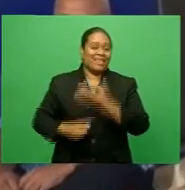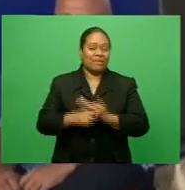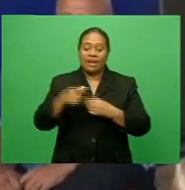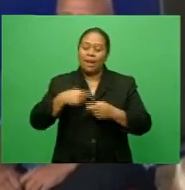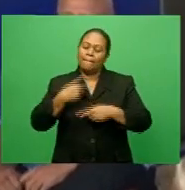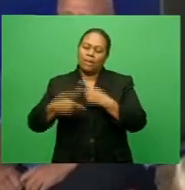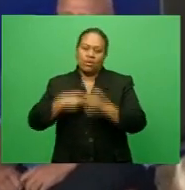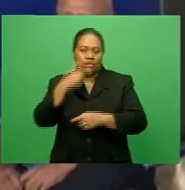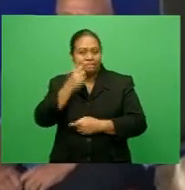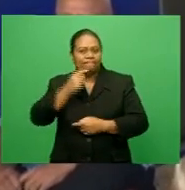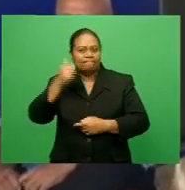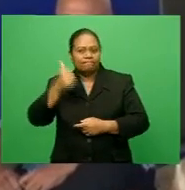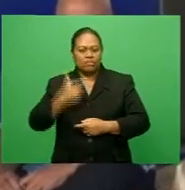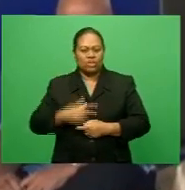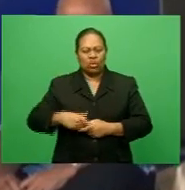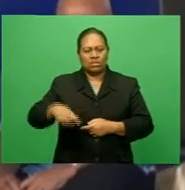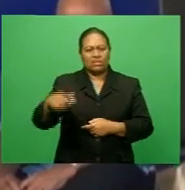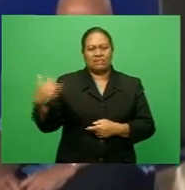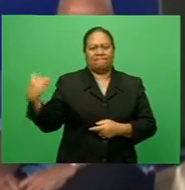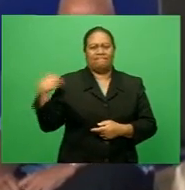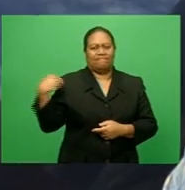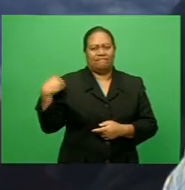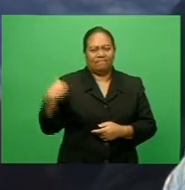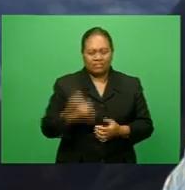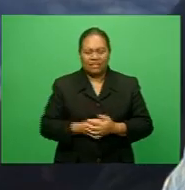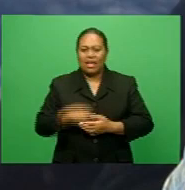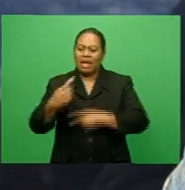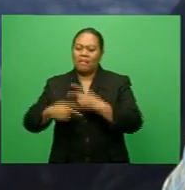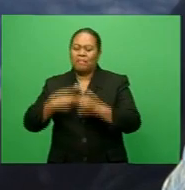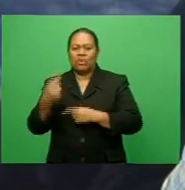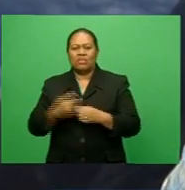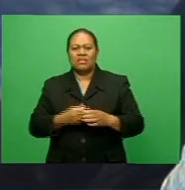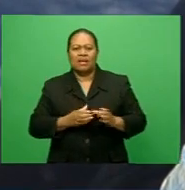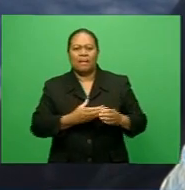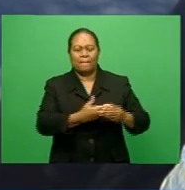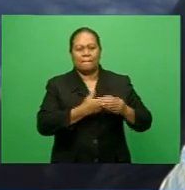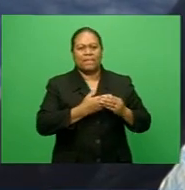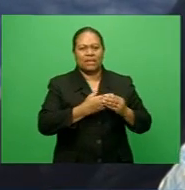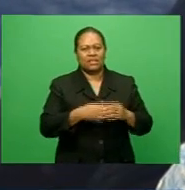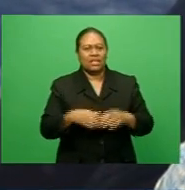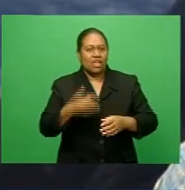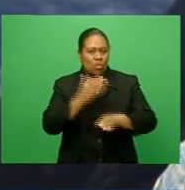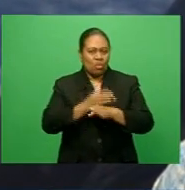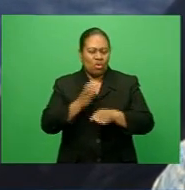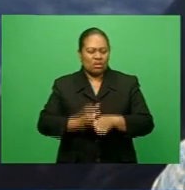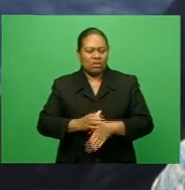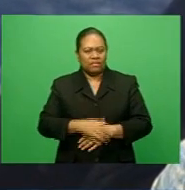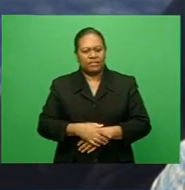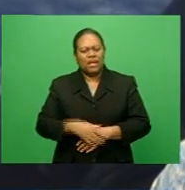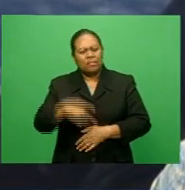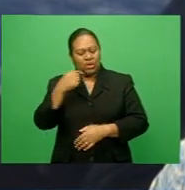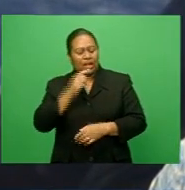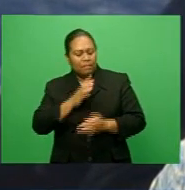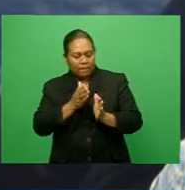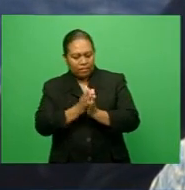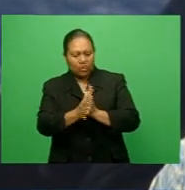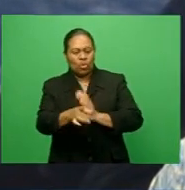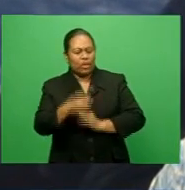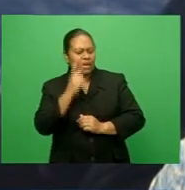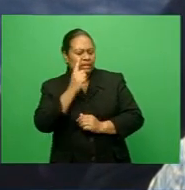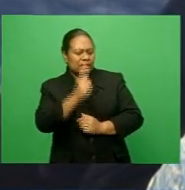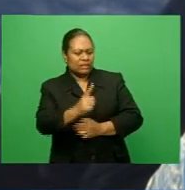Rambuka harassing a party worker is true or not. Maybe it's there in the headquarters, I don't know. I'll have to have a look at it.